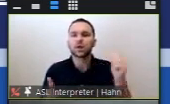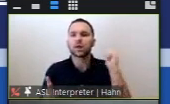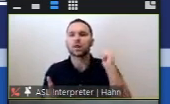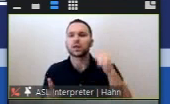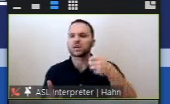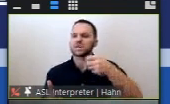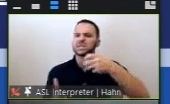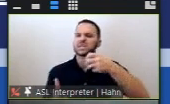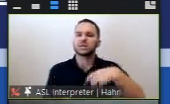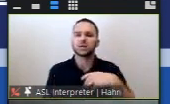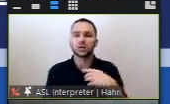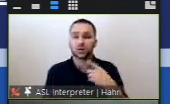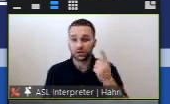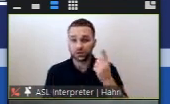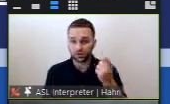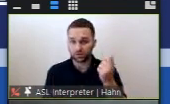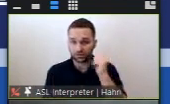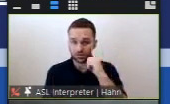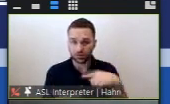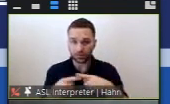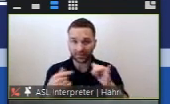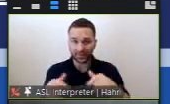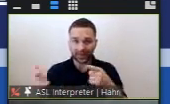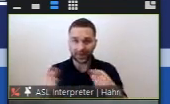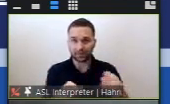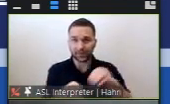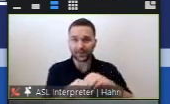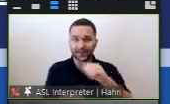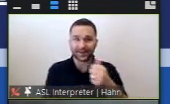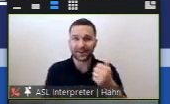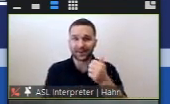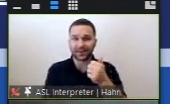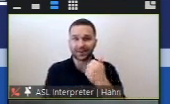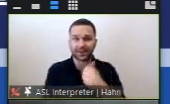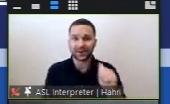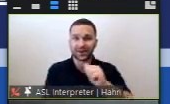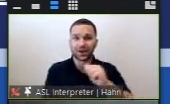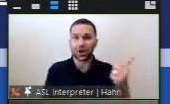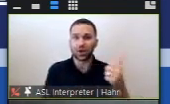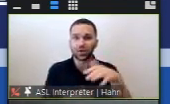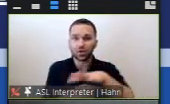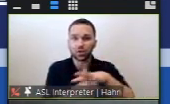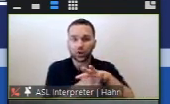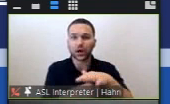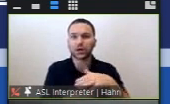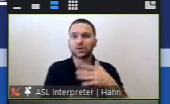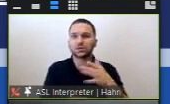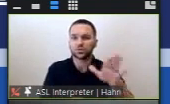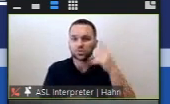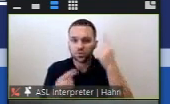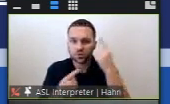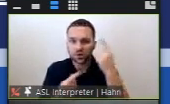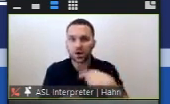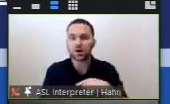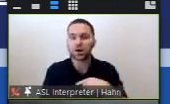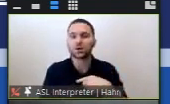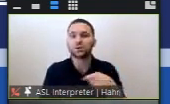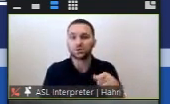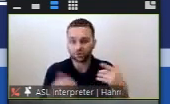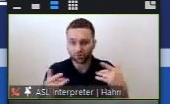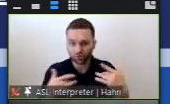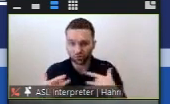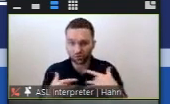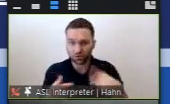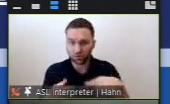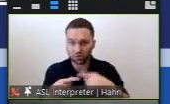you heard of that happening in any other locations? And what do you think of that? And And are you concerned about that impacting